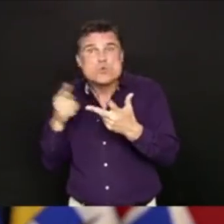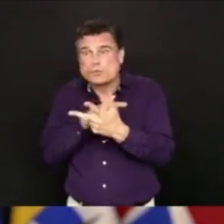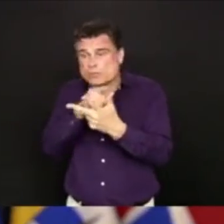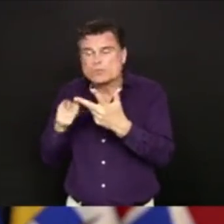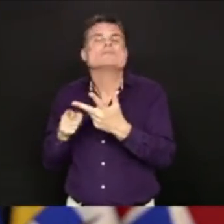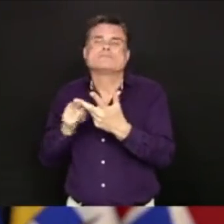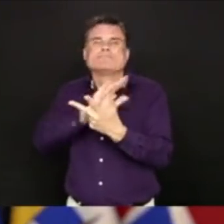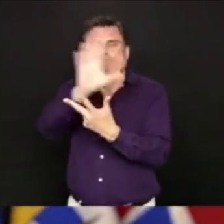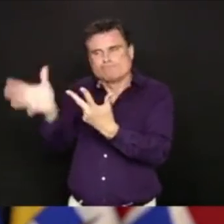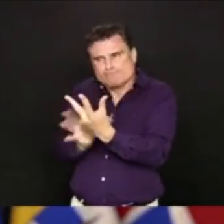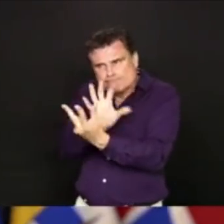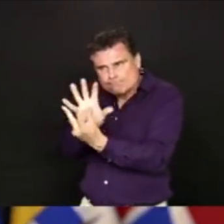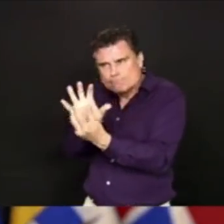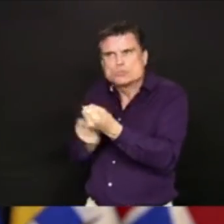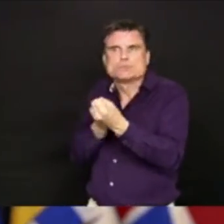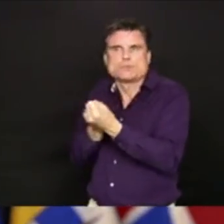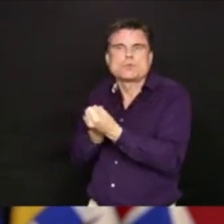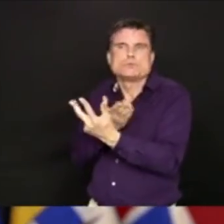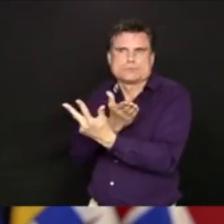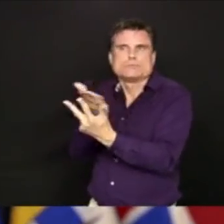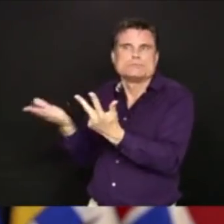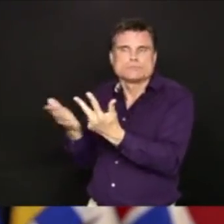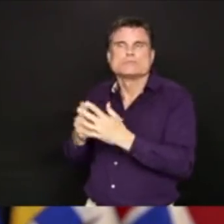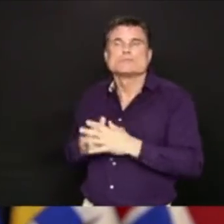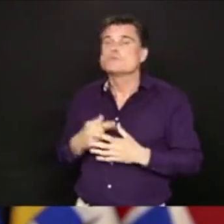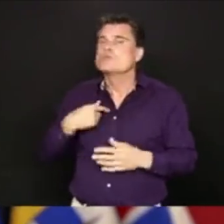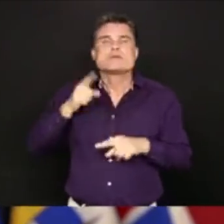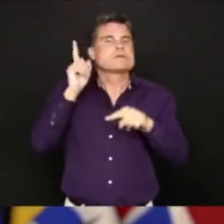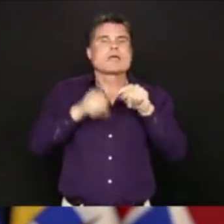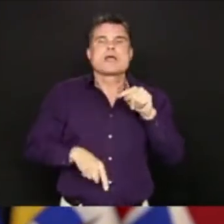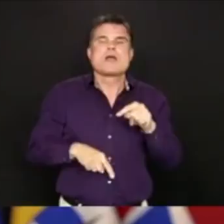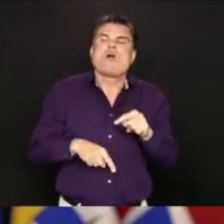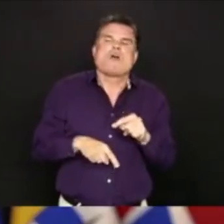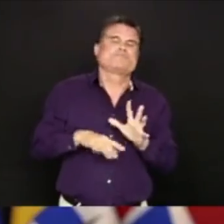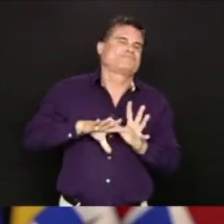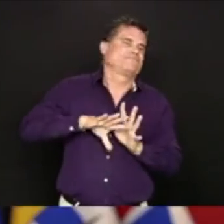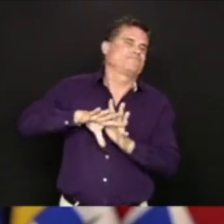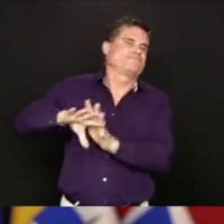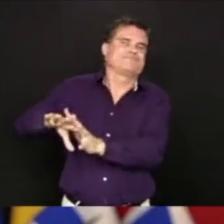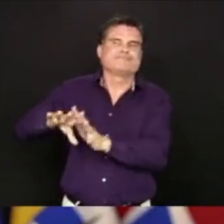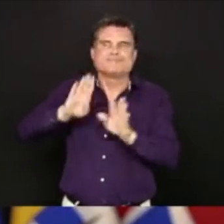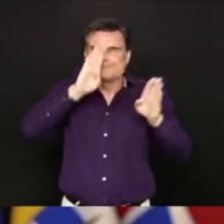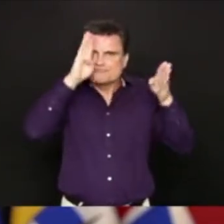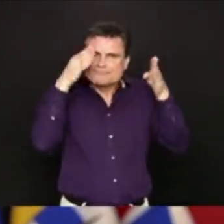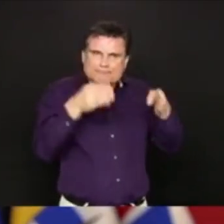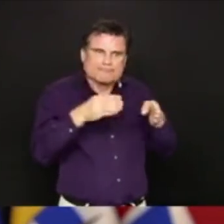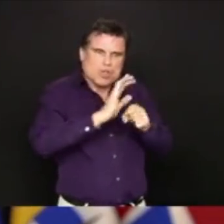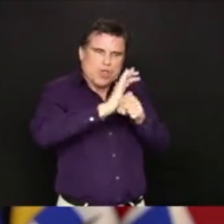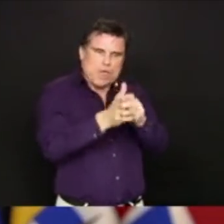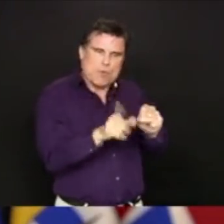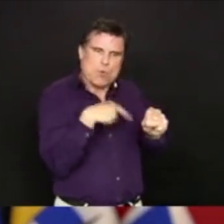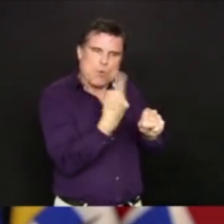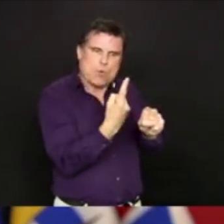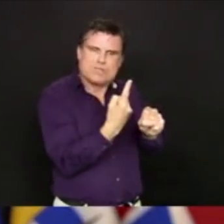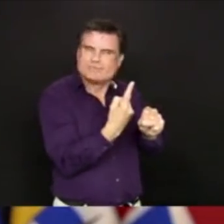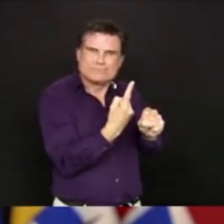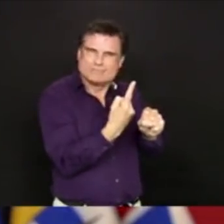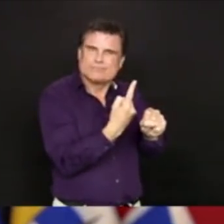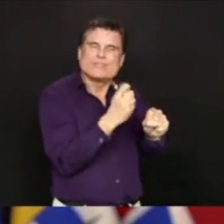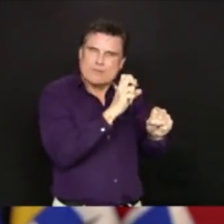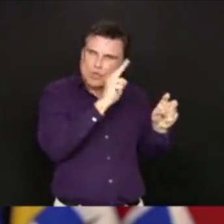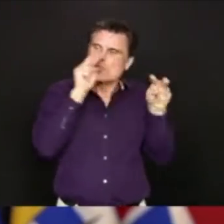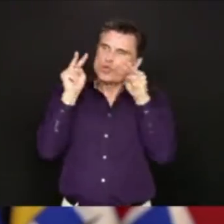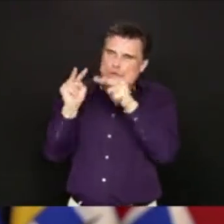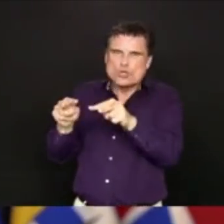those people who are the most vulnerable in our communities. This action is welcome news. It reduces the immediate health and safety risks